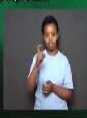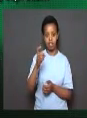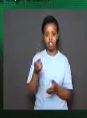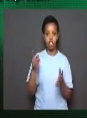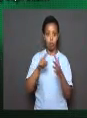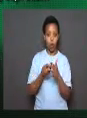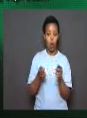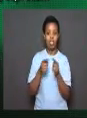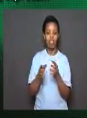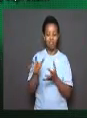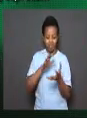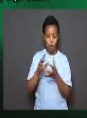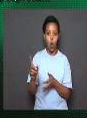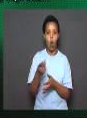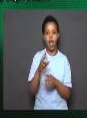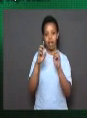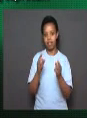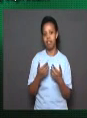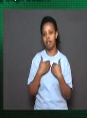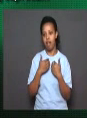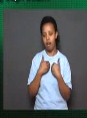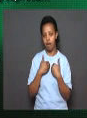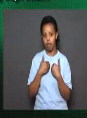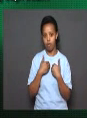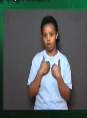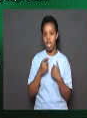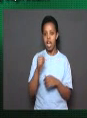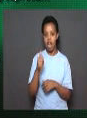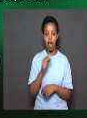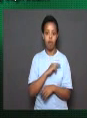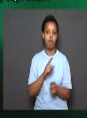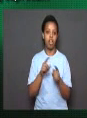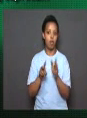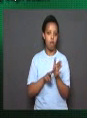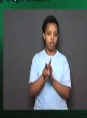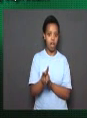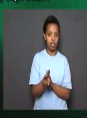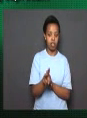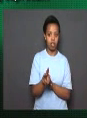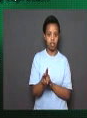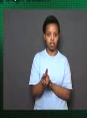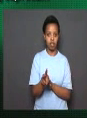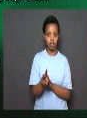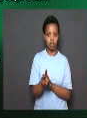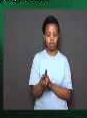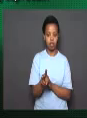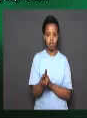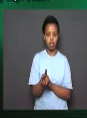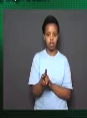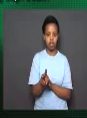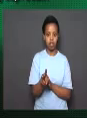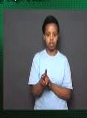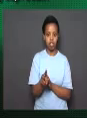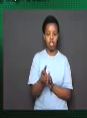structures. Another characteristic of viruses that varies is the way in which